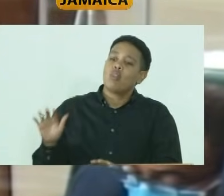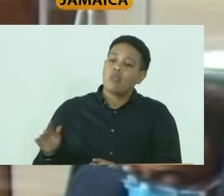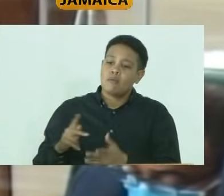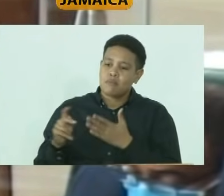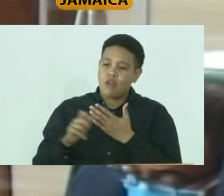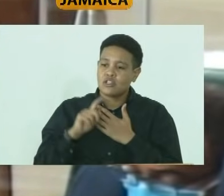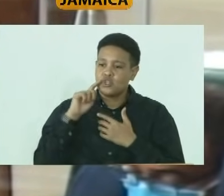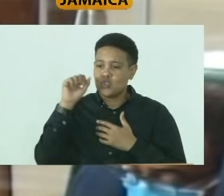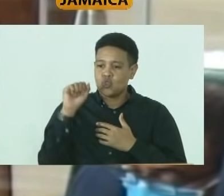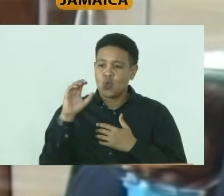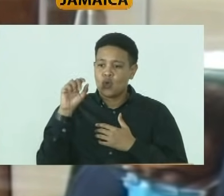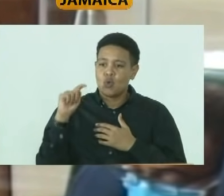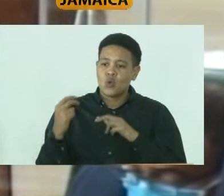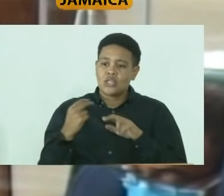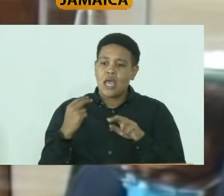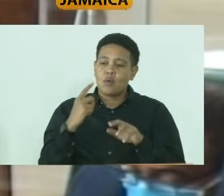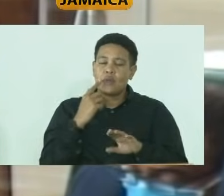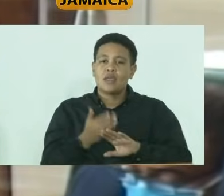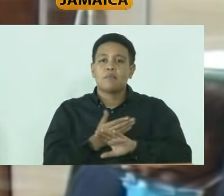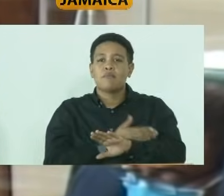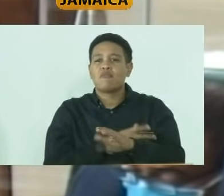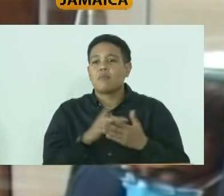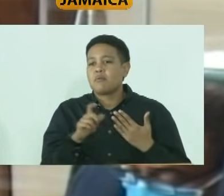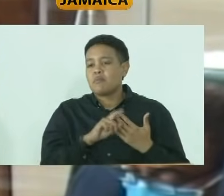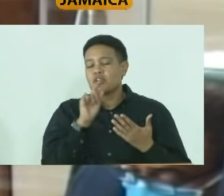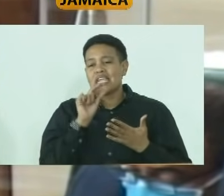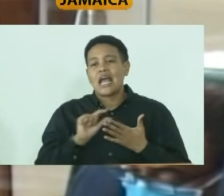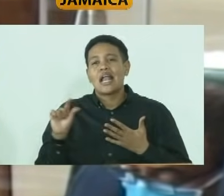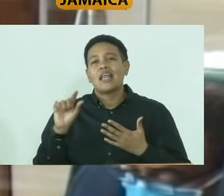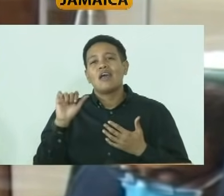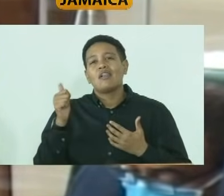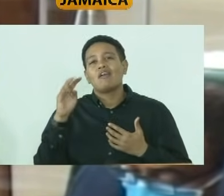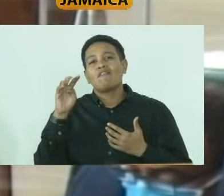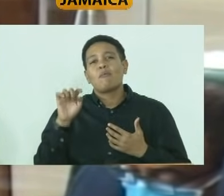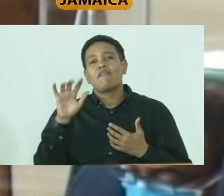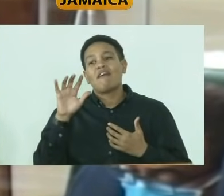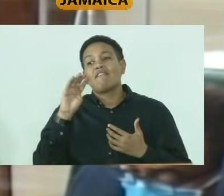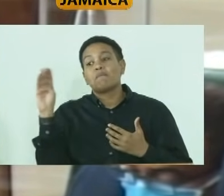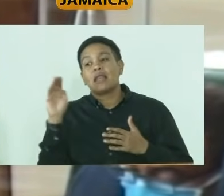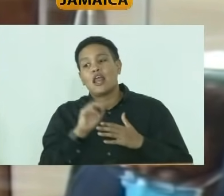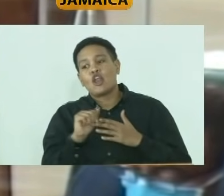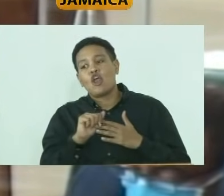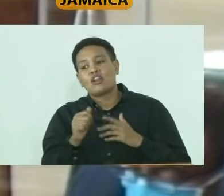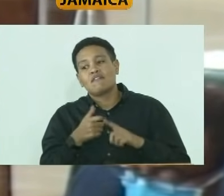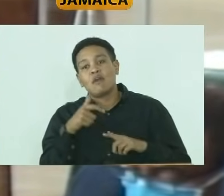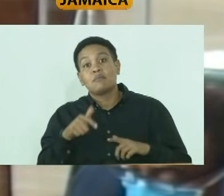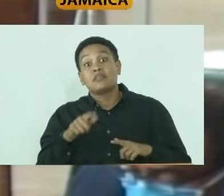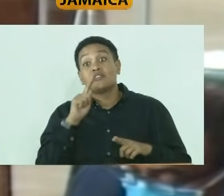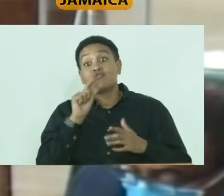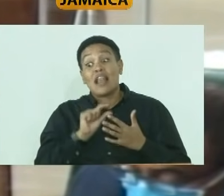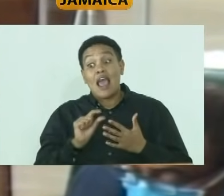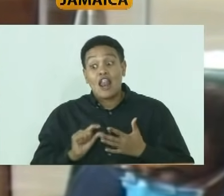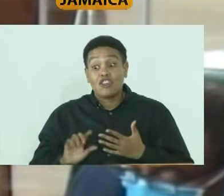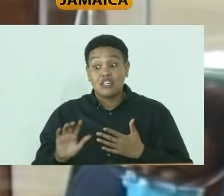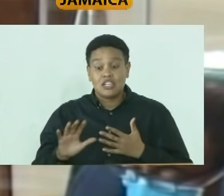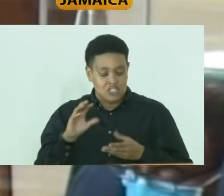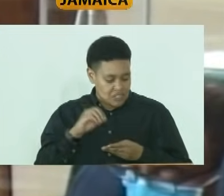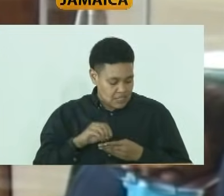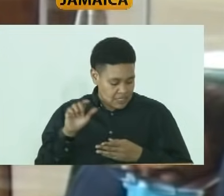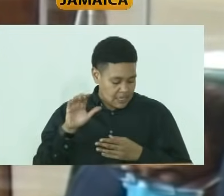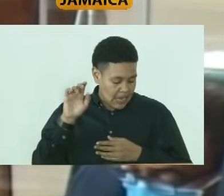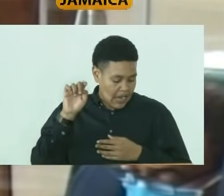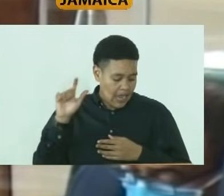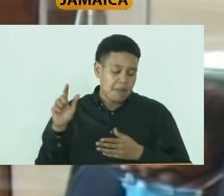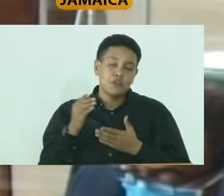Southern Coastal Highway Improvement Project has been allocated a further $4.5 billion from this reallocation within